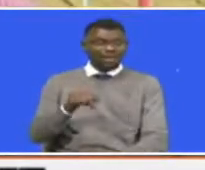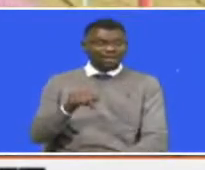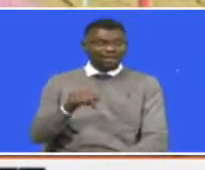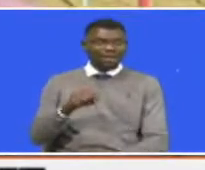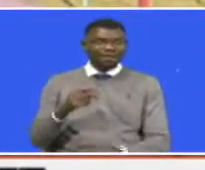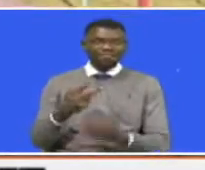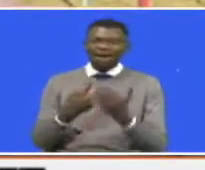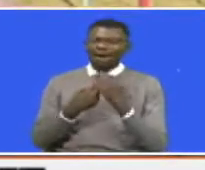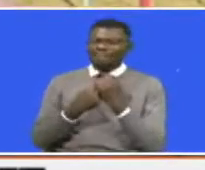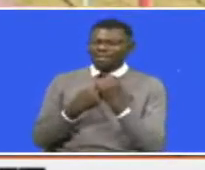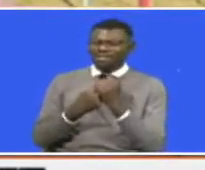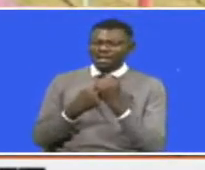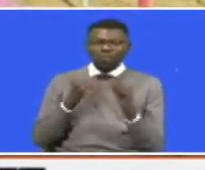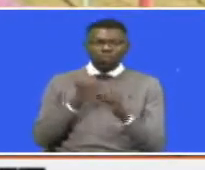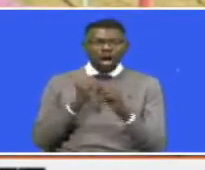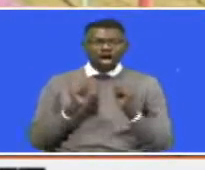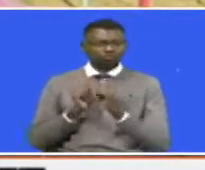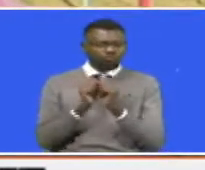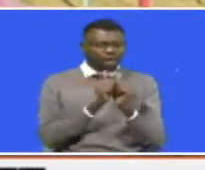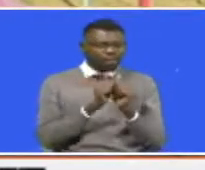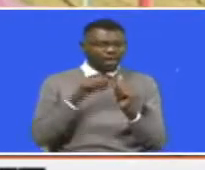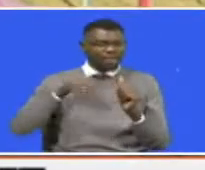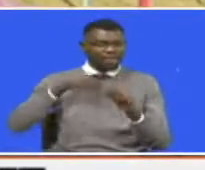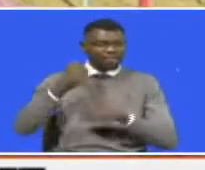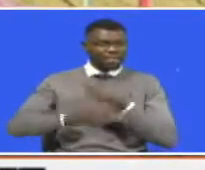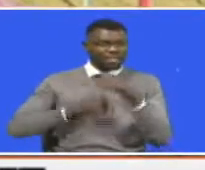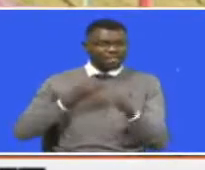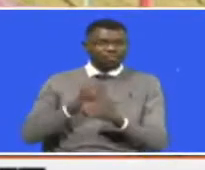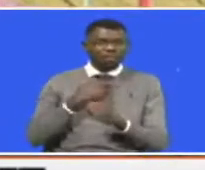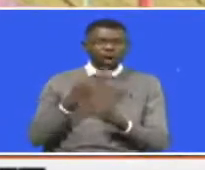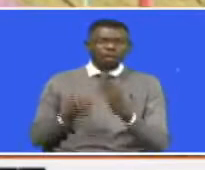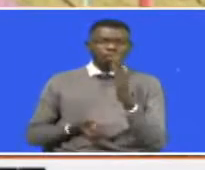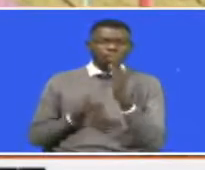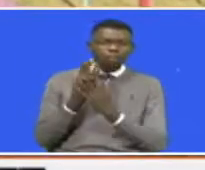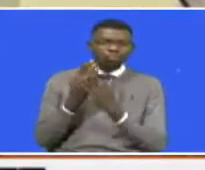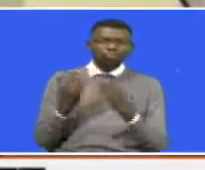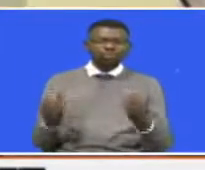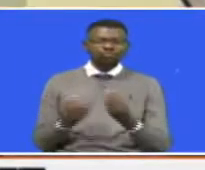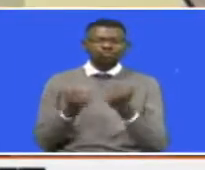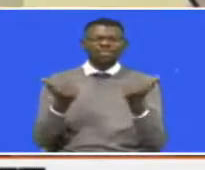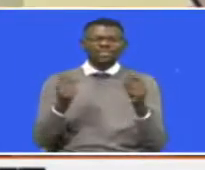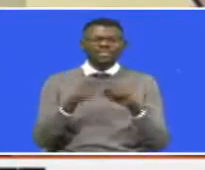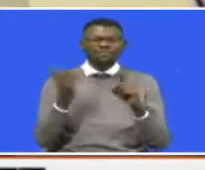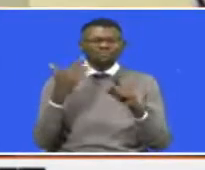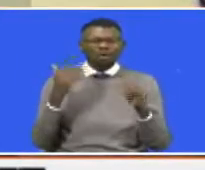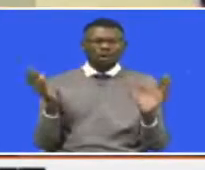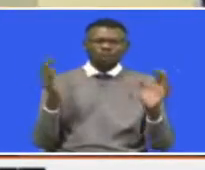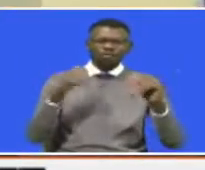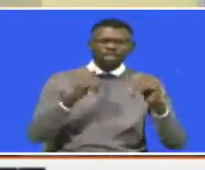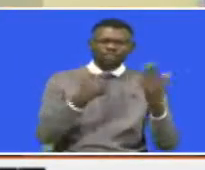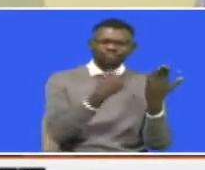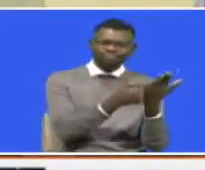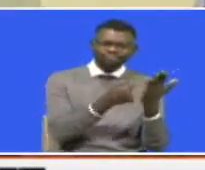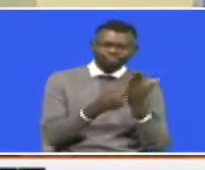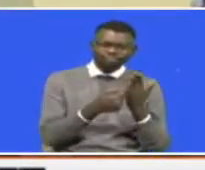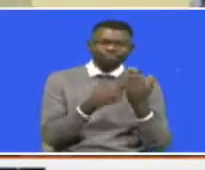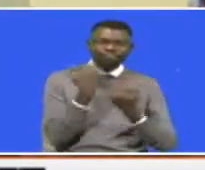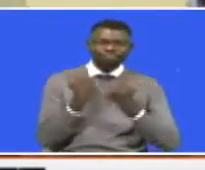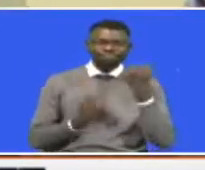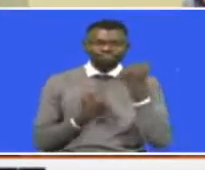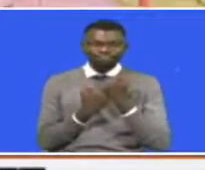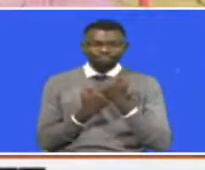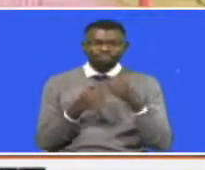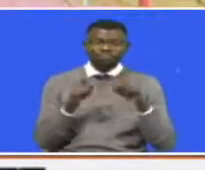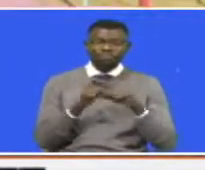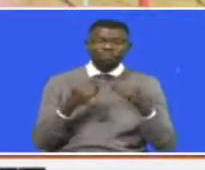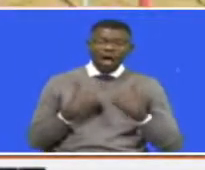partnered together beginning this year on carrying out the climate action conference. Our conservation activities, they've been very supportive. Even